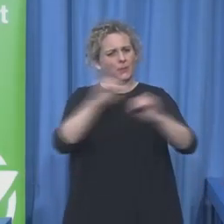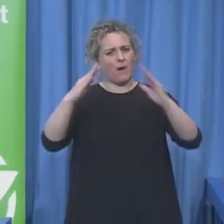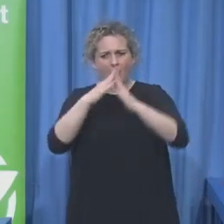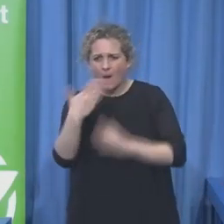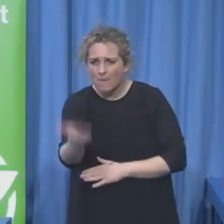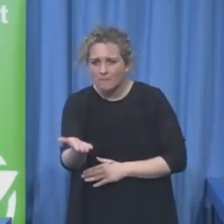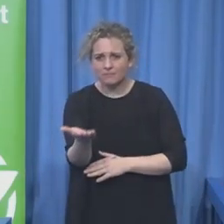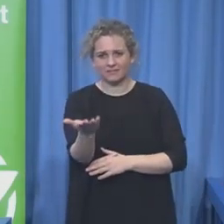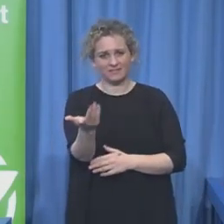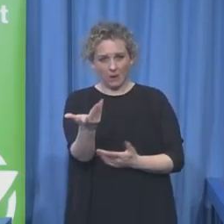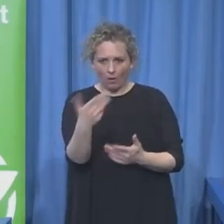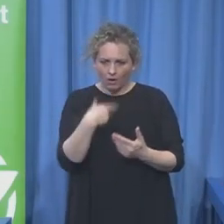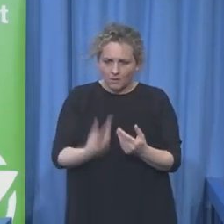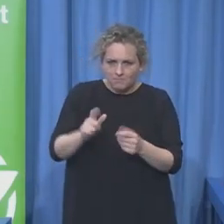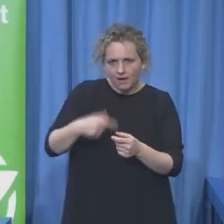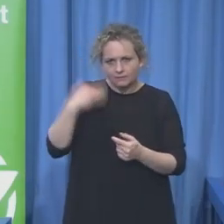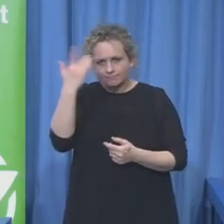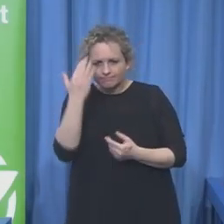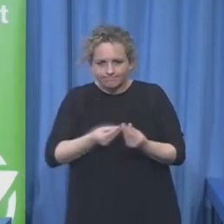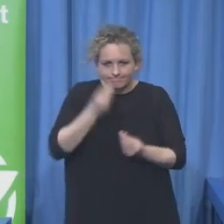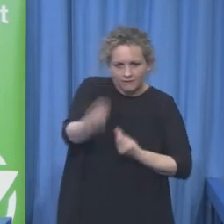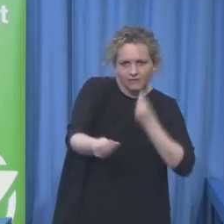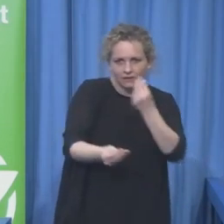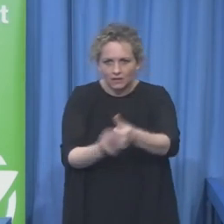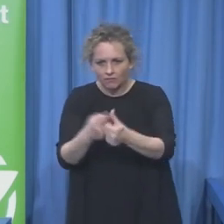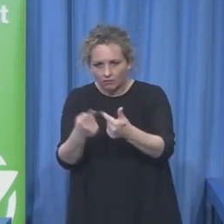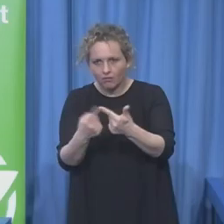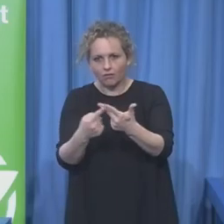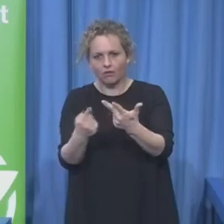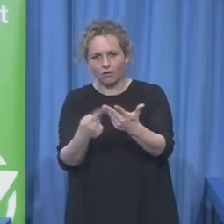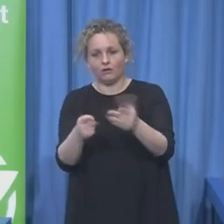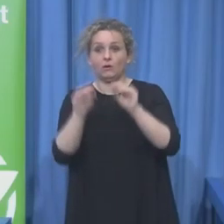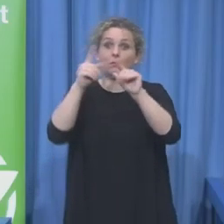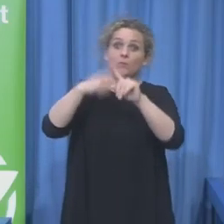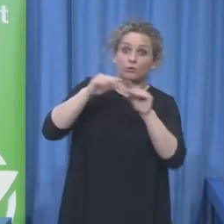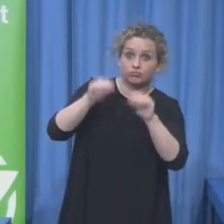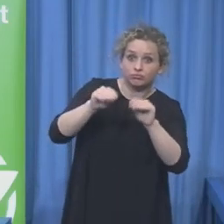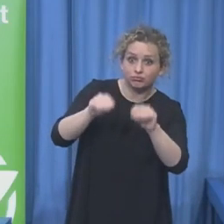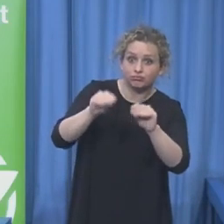people with intellectual disabilities. Thank you very much.